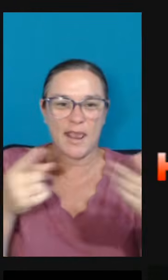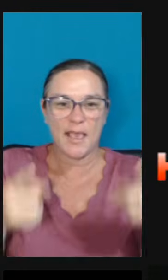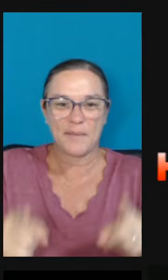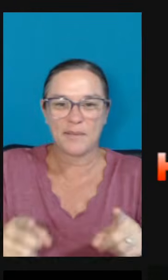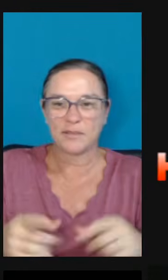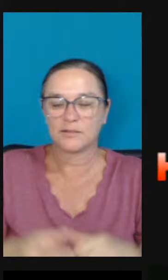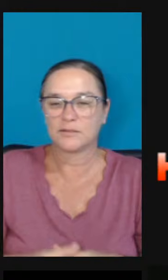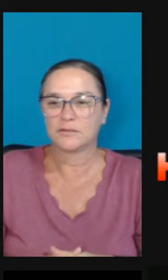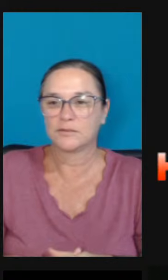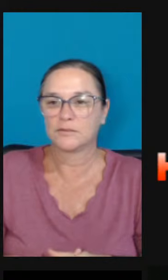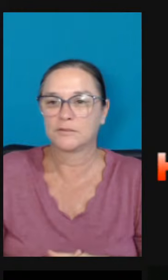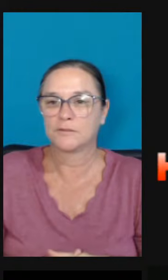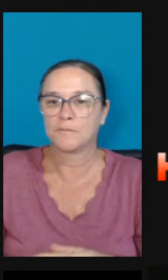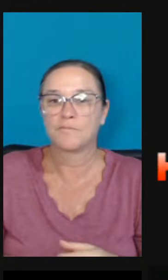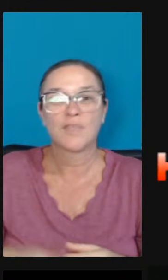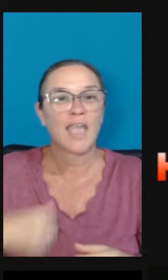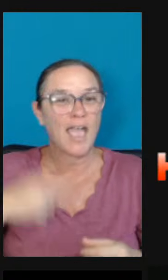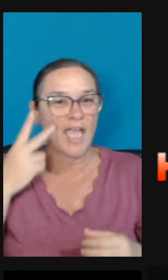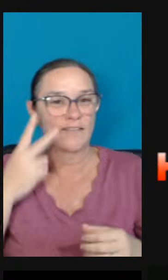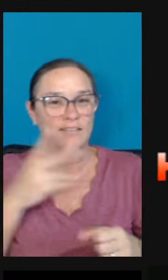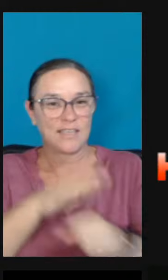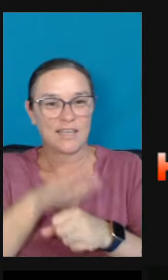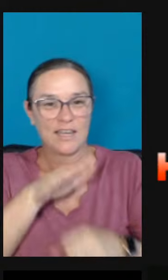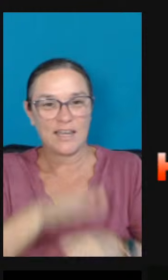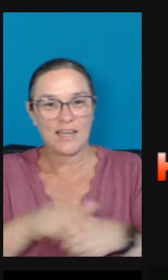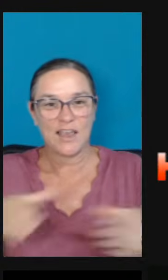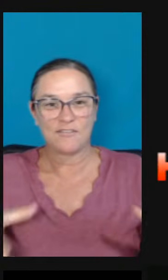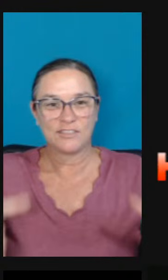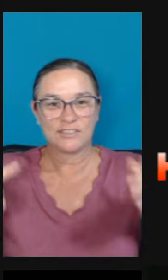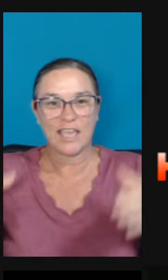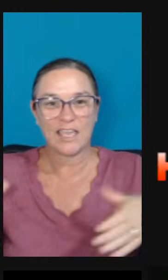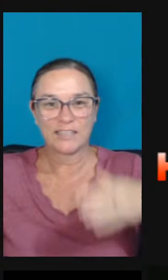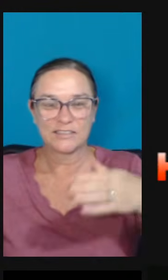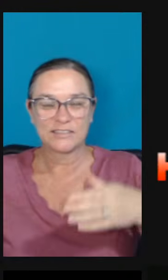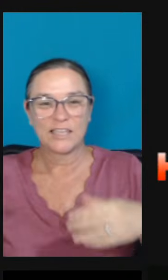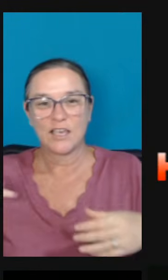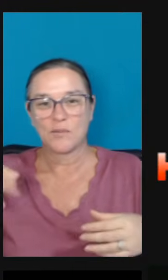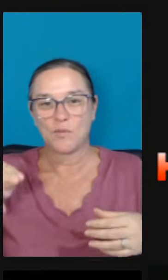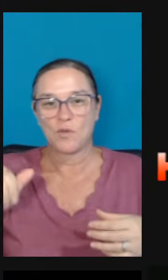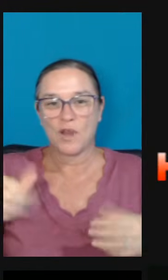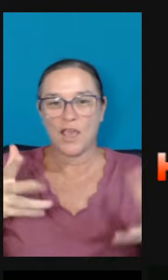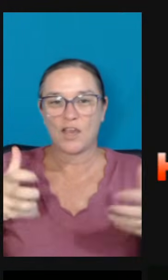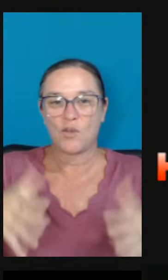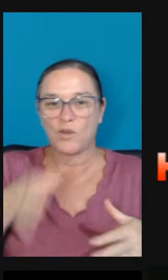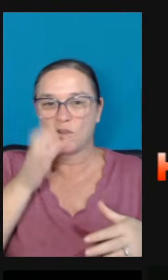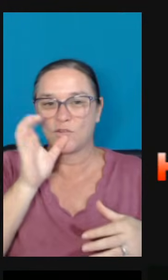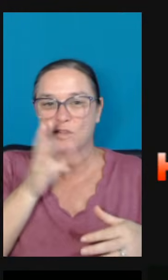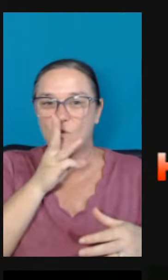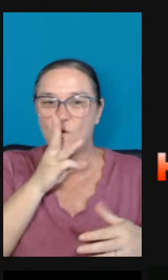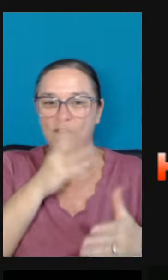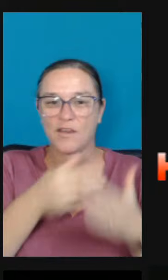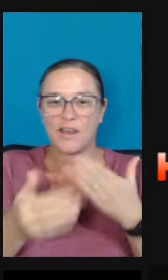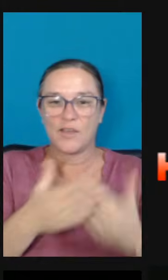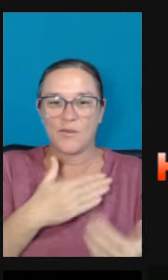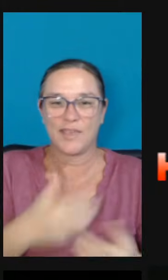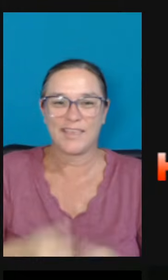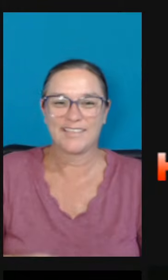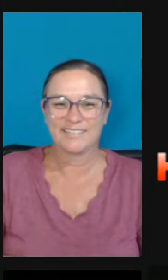it. I've seen enough catchment tanks in Puna and around that I don't want to drink that water anyways.